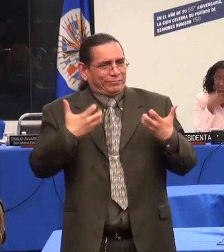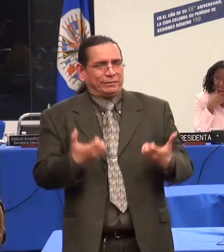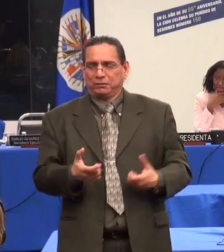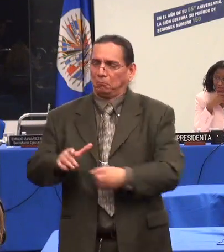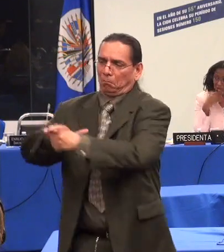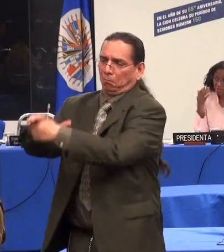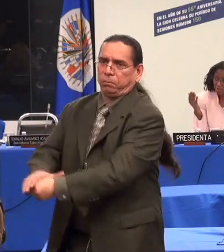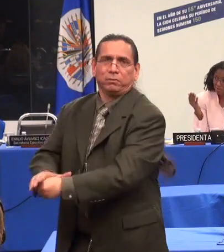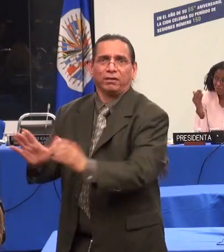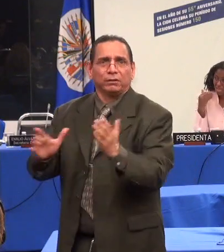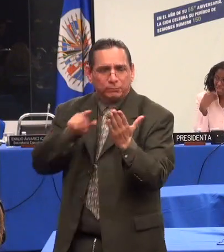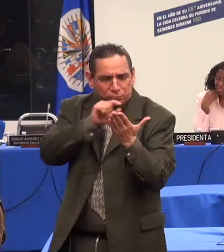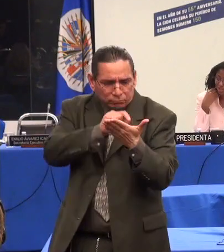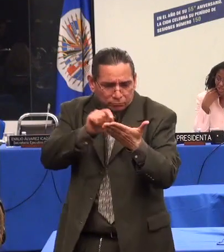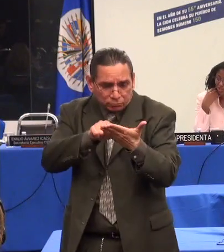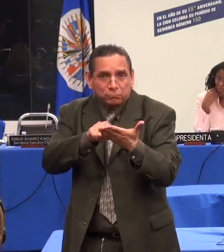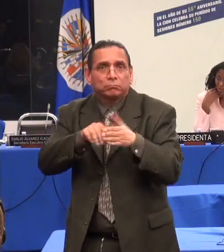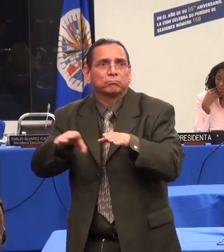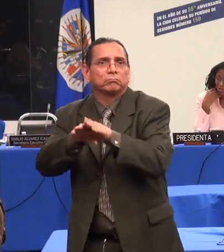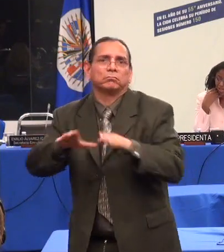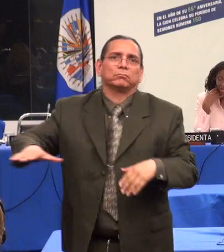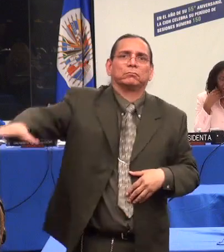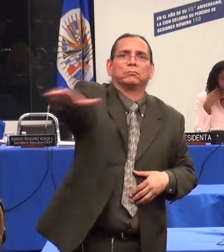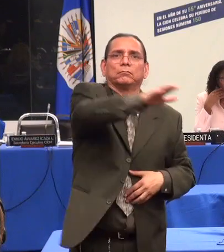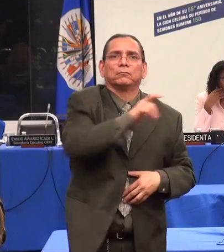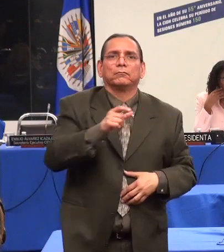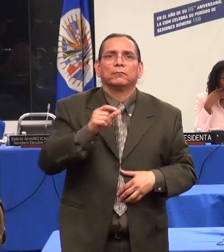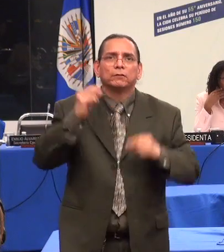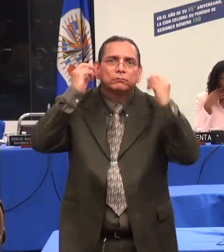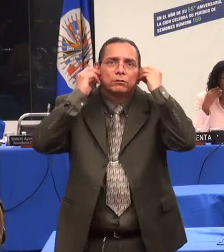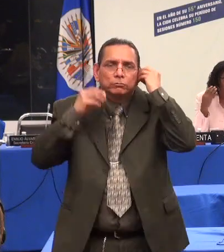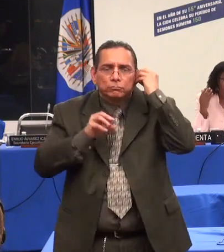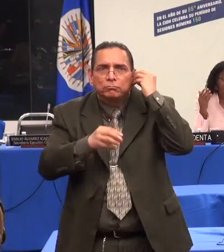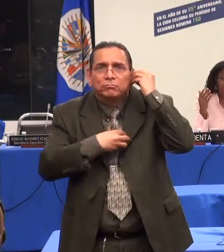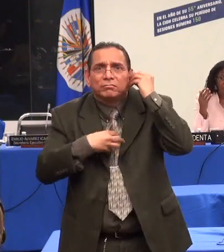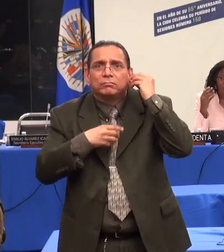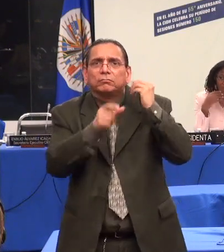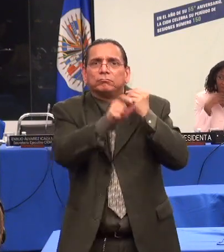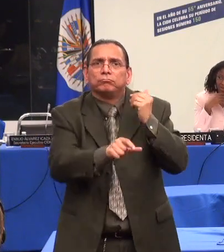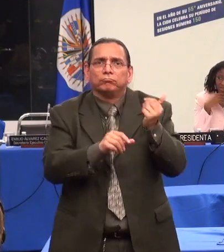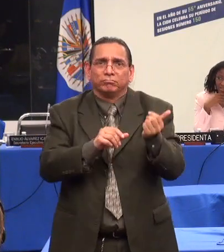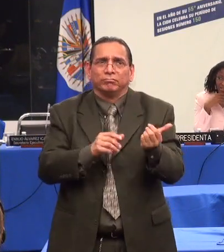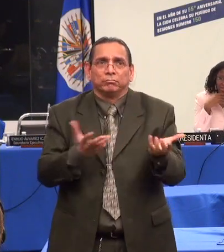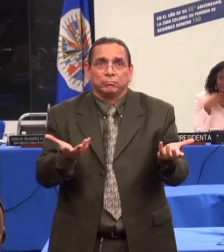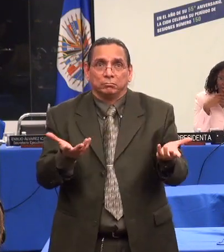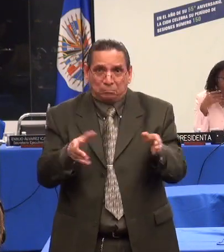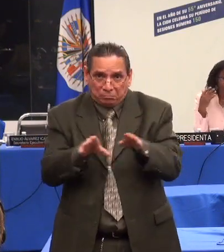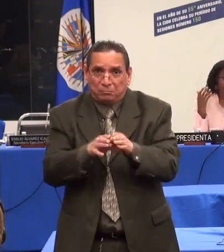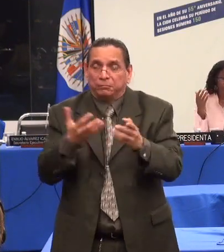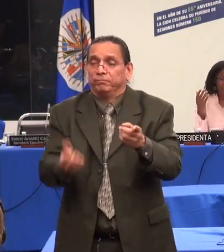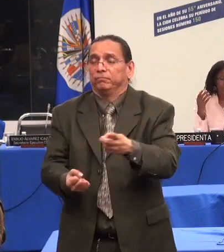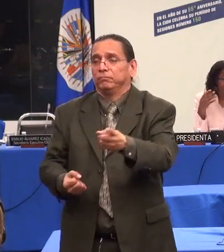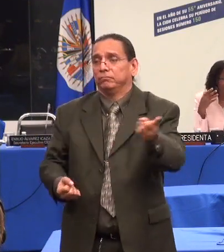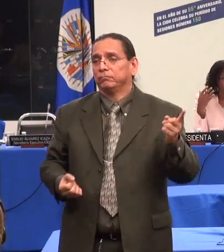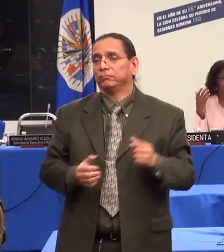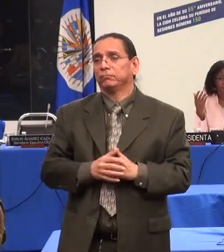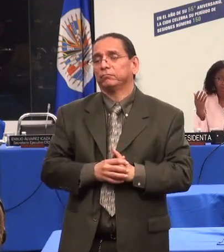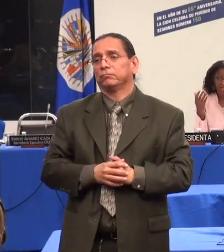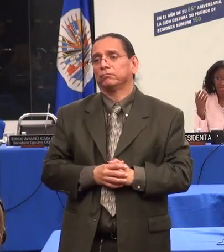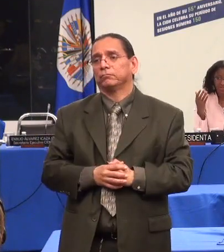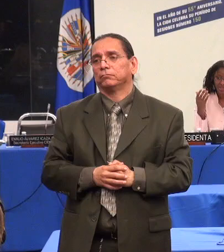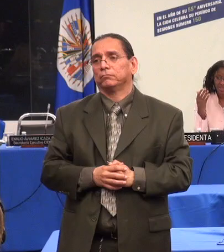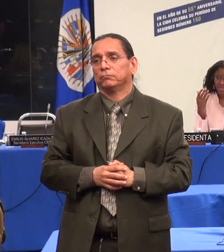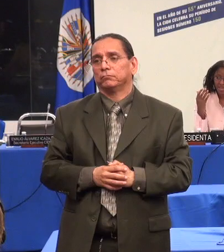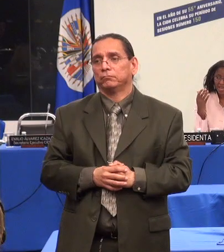contexts, some of the violations which we have heard about, or whether there is any possibility of health